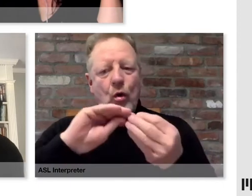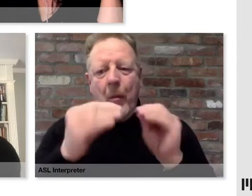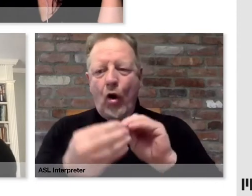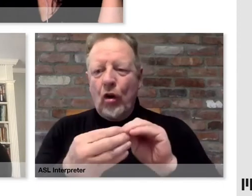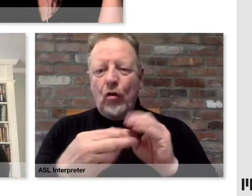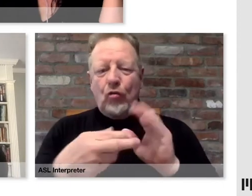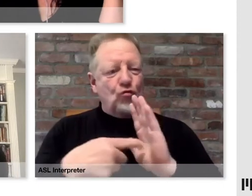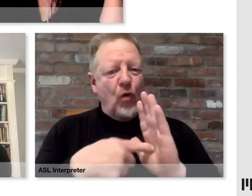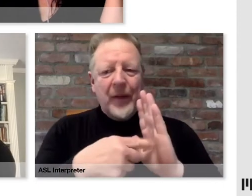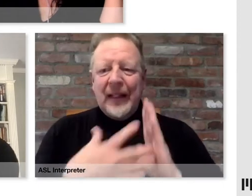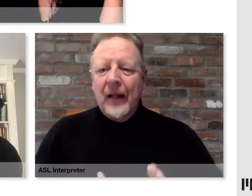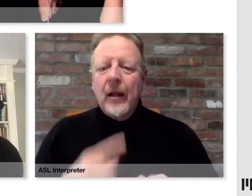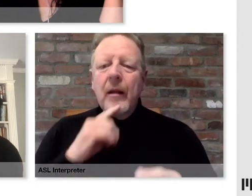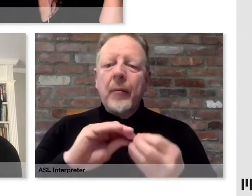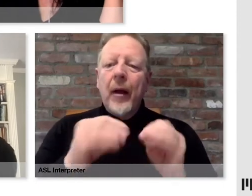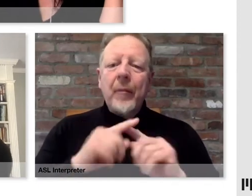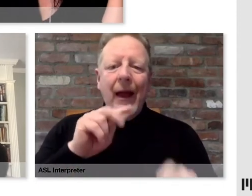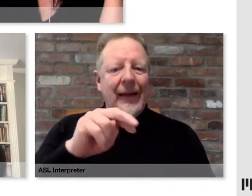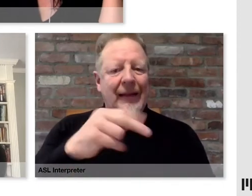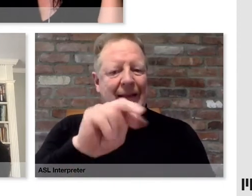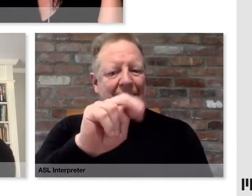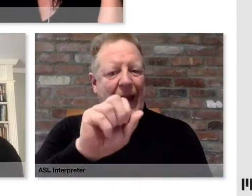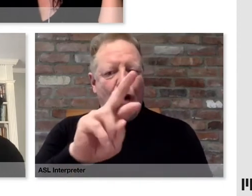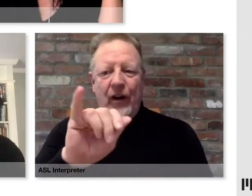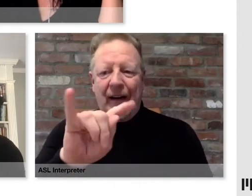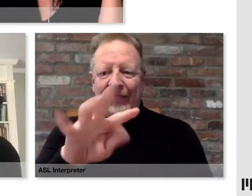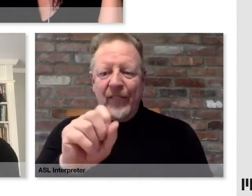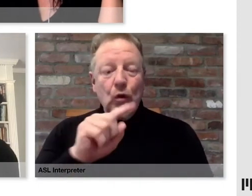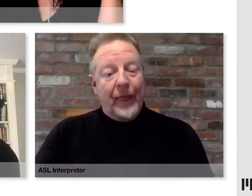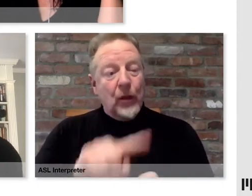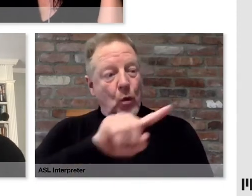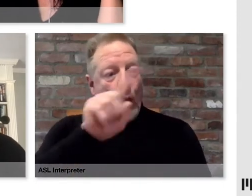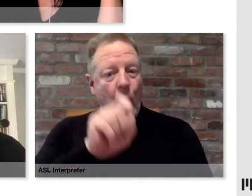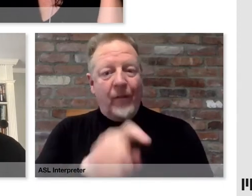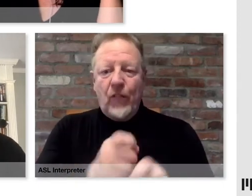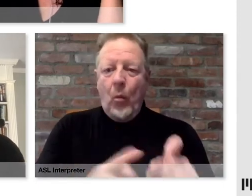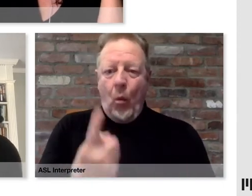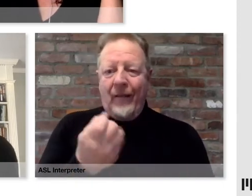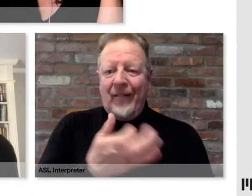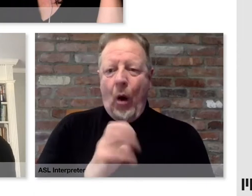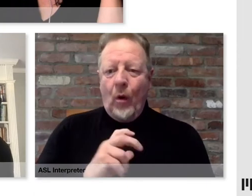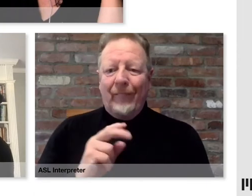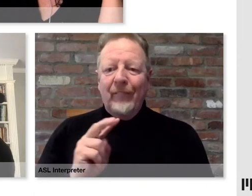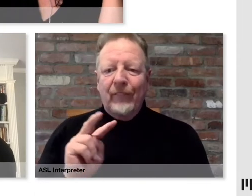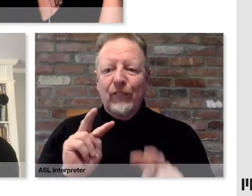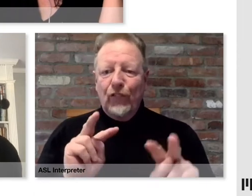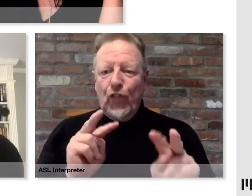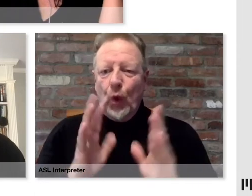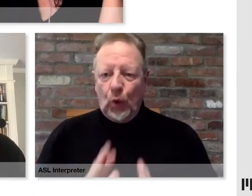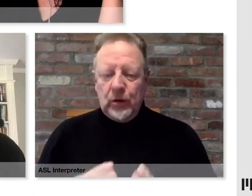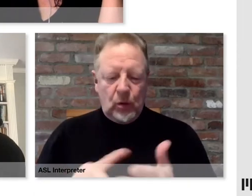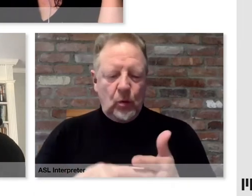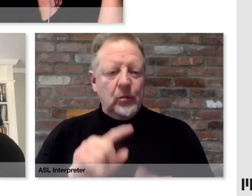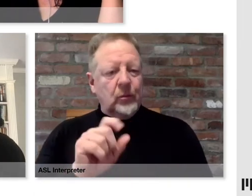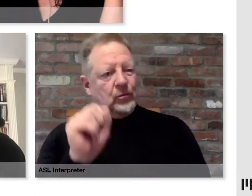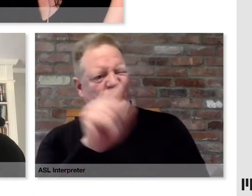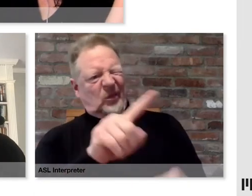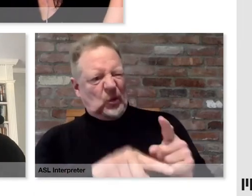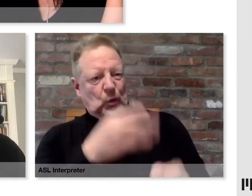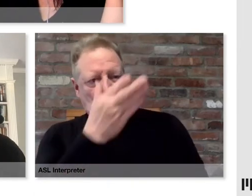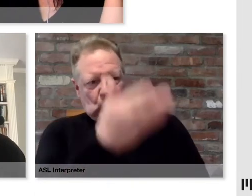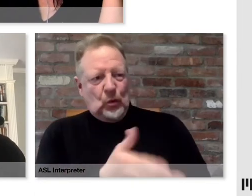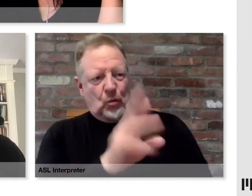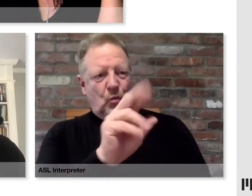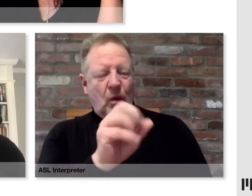question is about narratives. So this is a question from one of our viewers to Rosa, and it